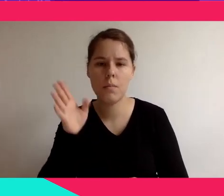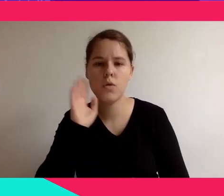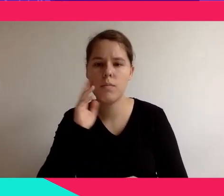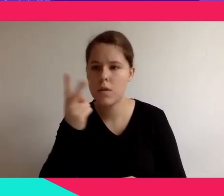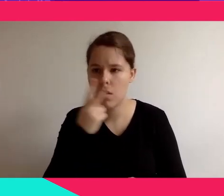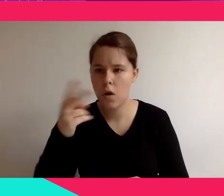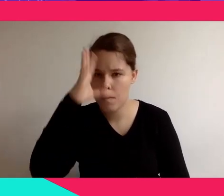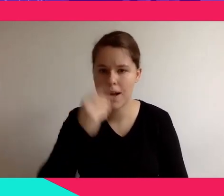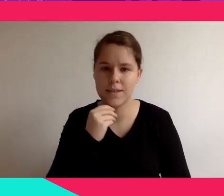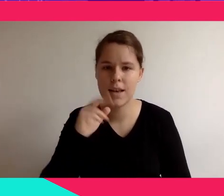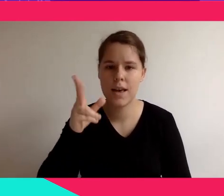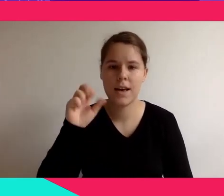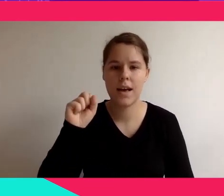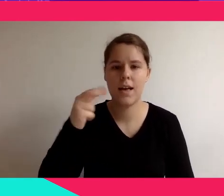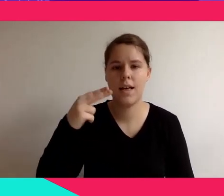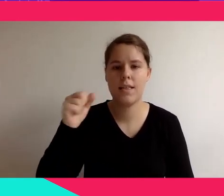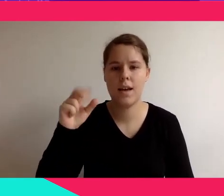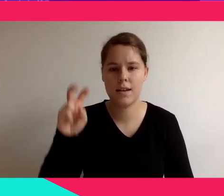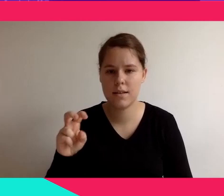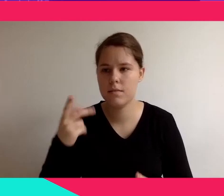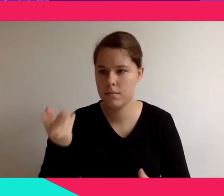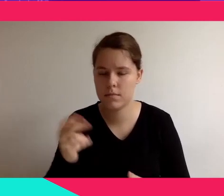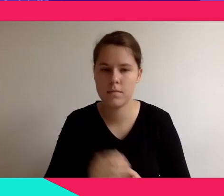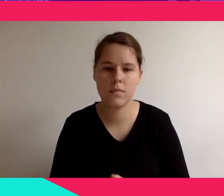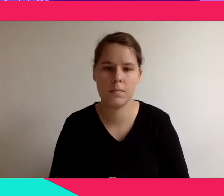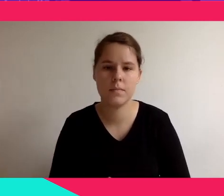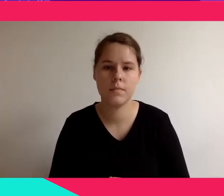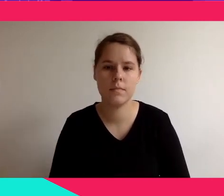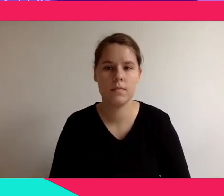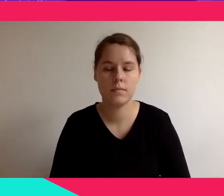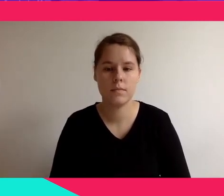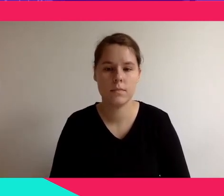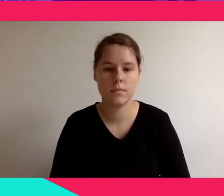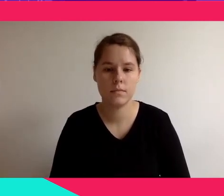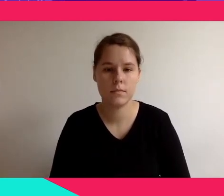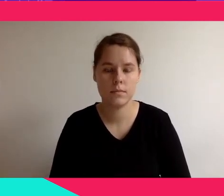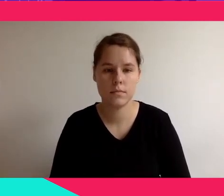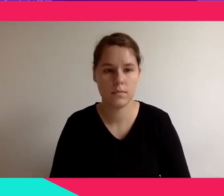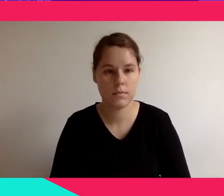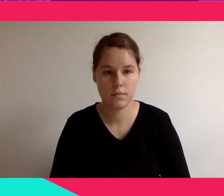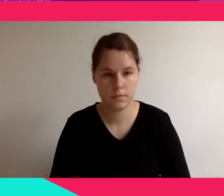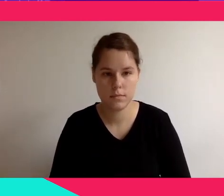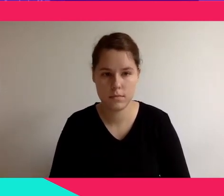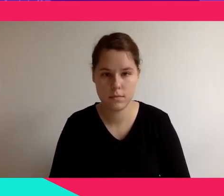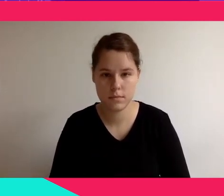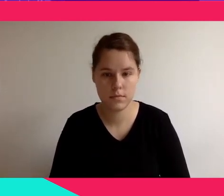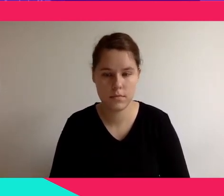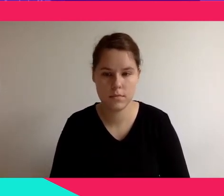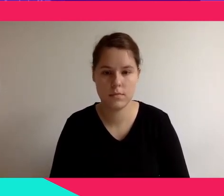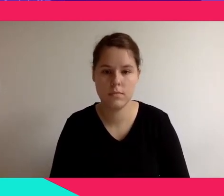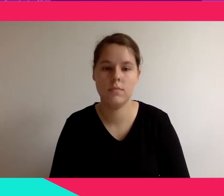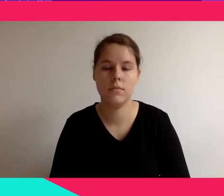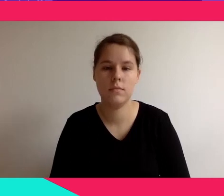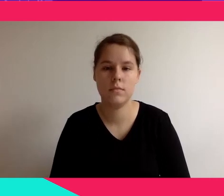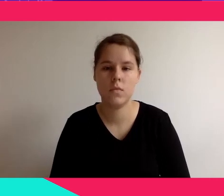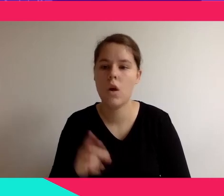enlightenment experience, digital and physical, what we did to bring this digitally based